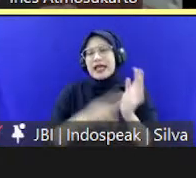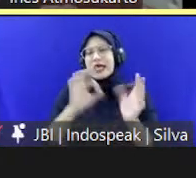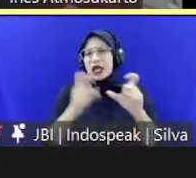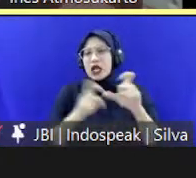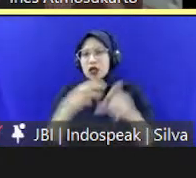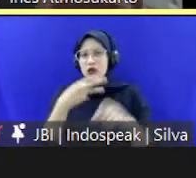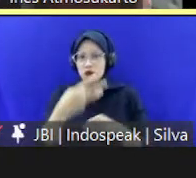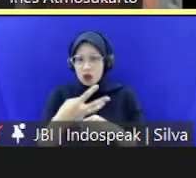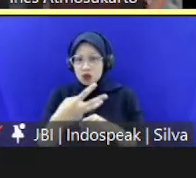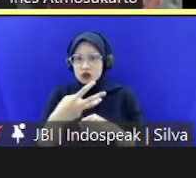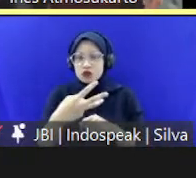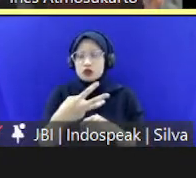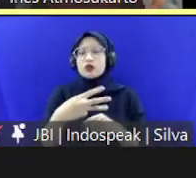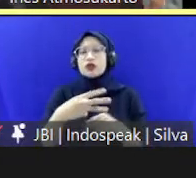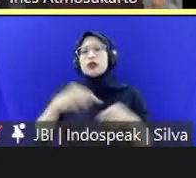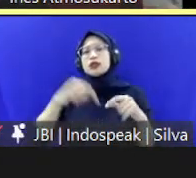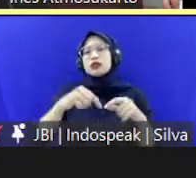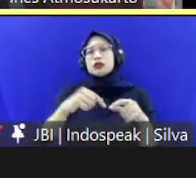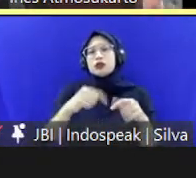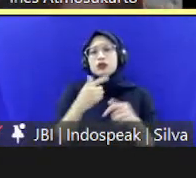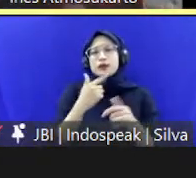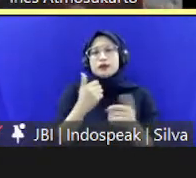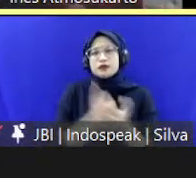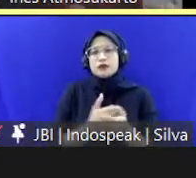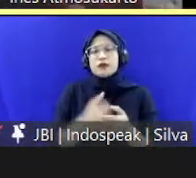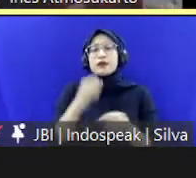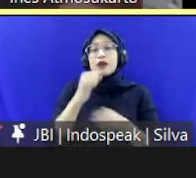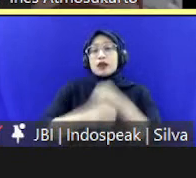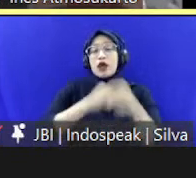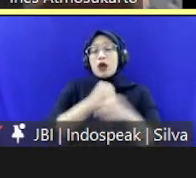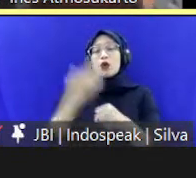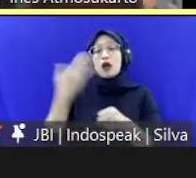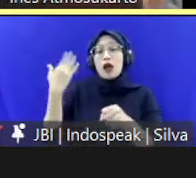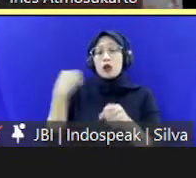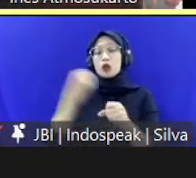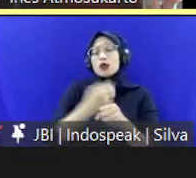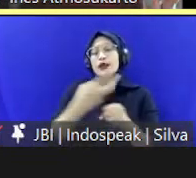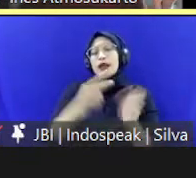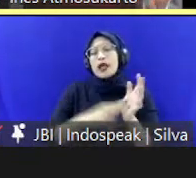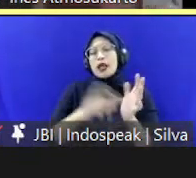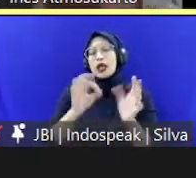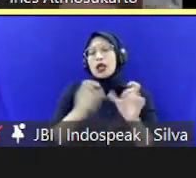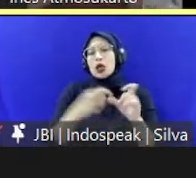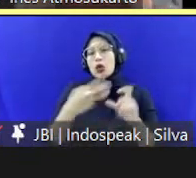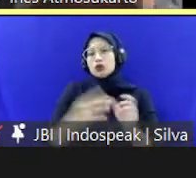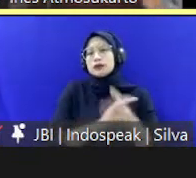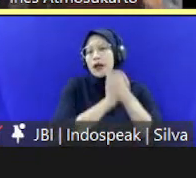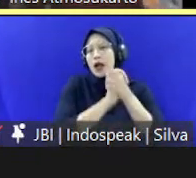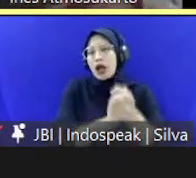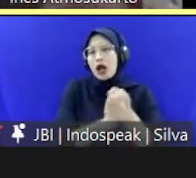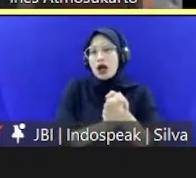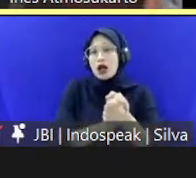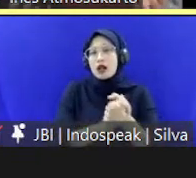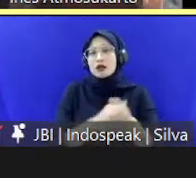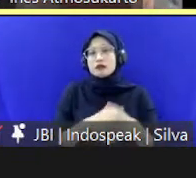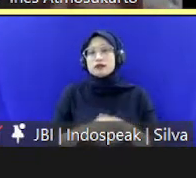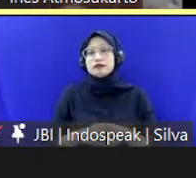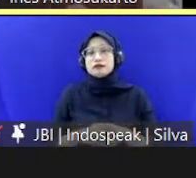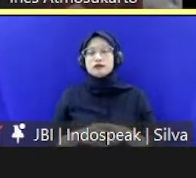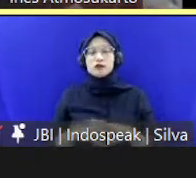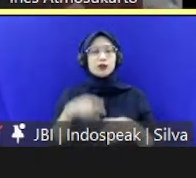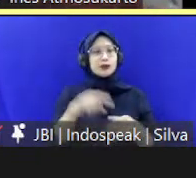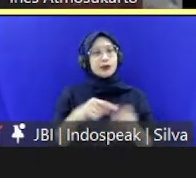because this was touted last year as an example of ingenious national